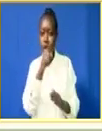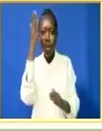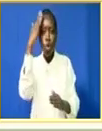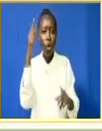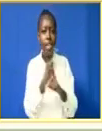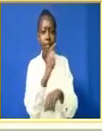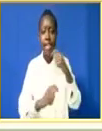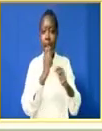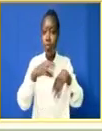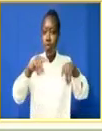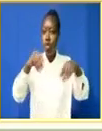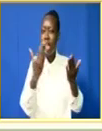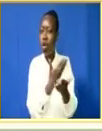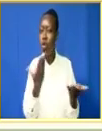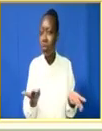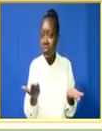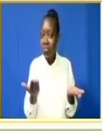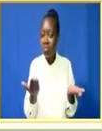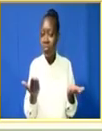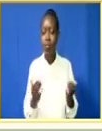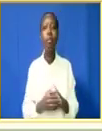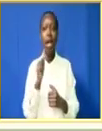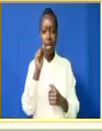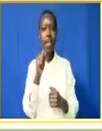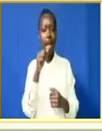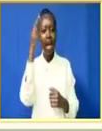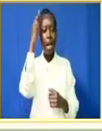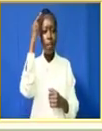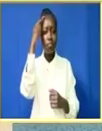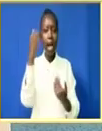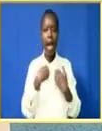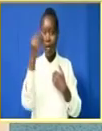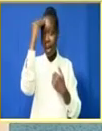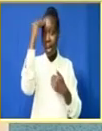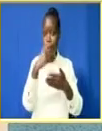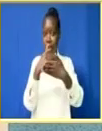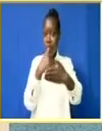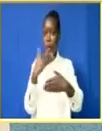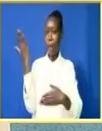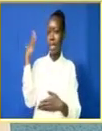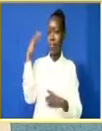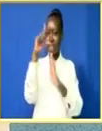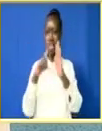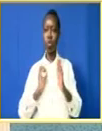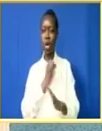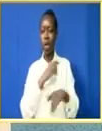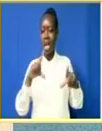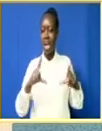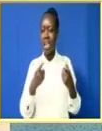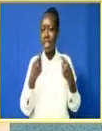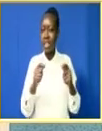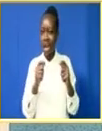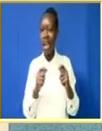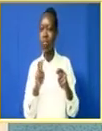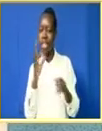erosion? Okay, so we have covered this before in our previous lessons. Now let's see if I actually remember. Okay. Help me,